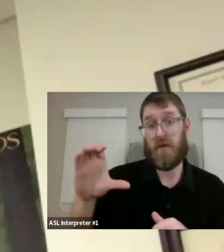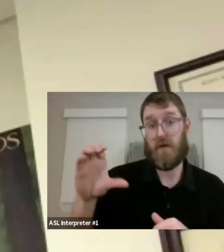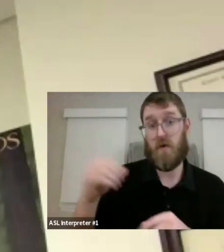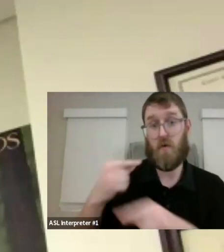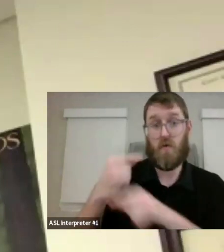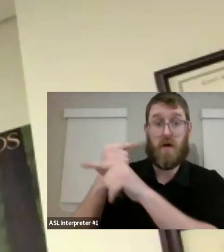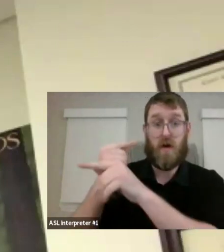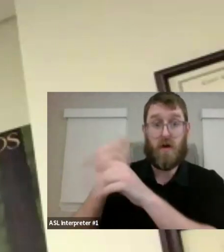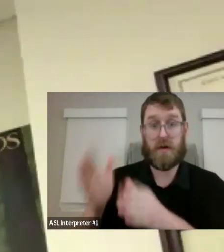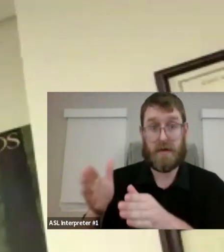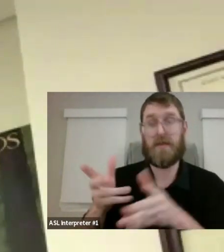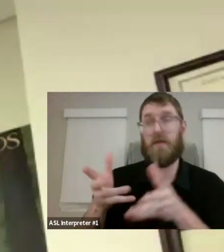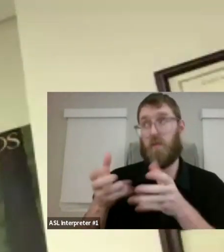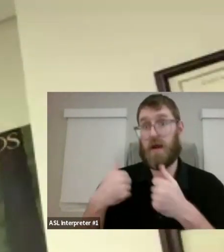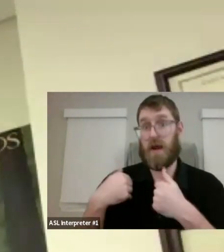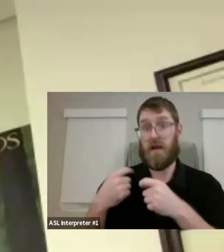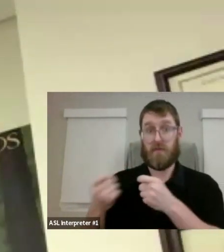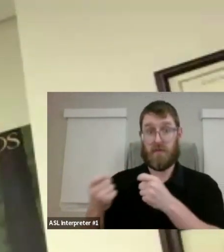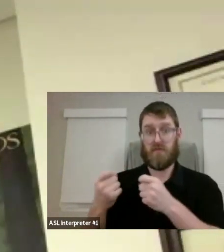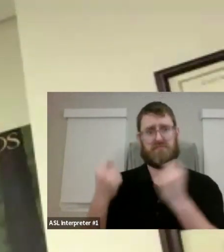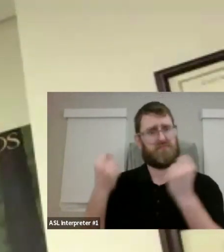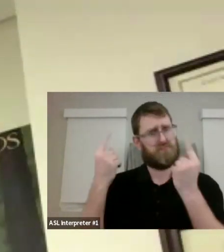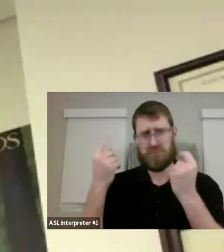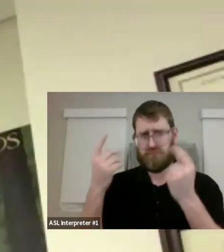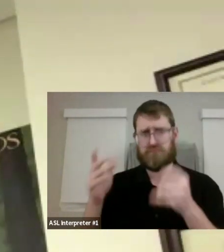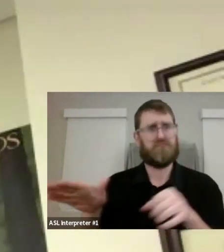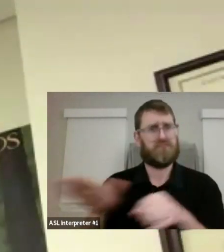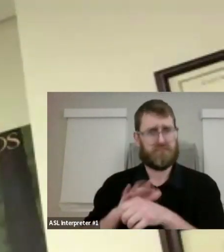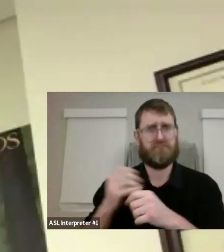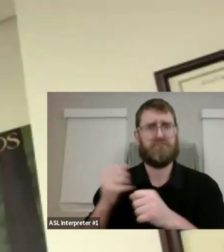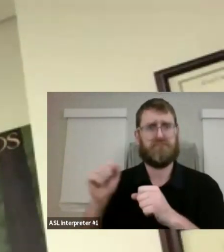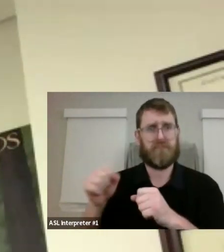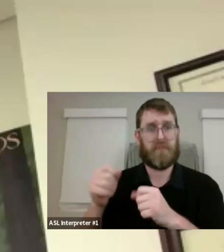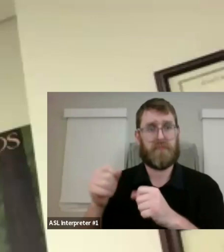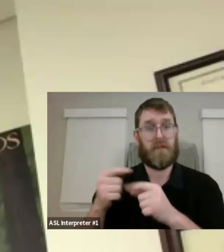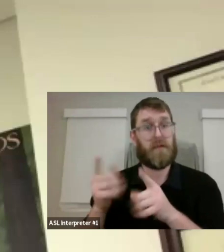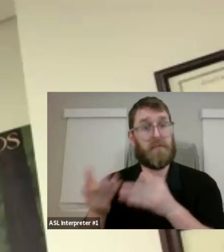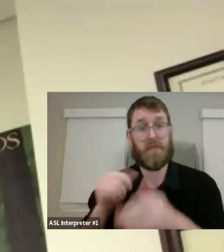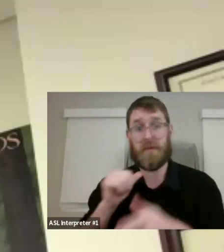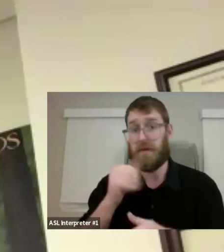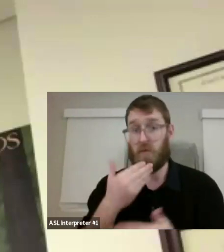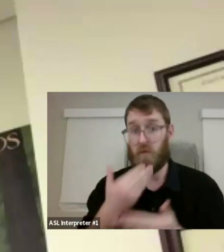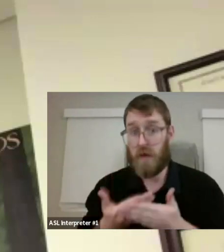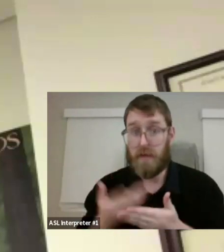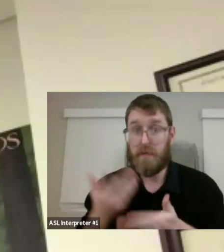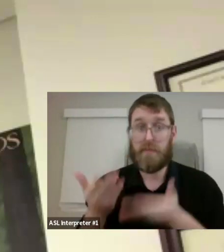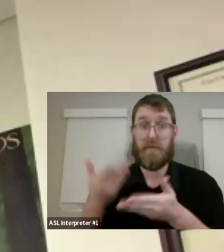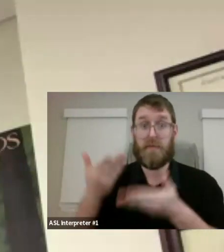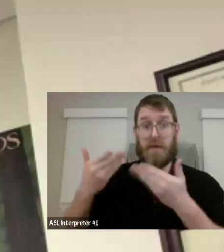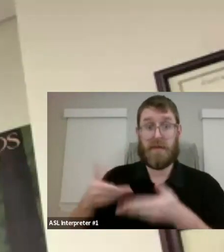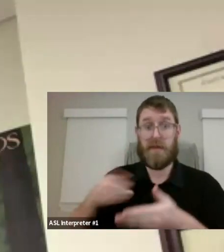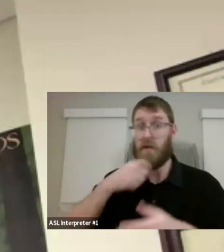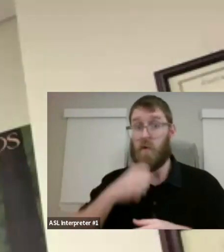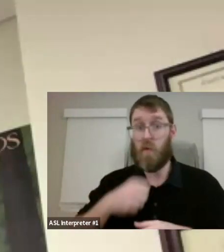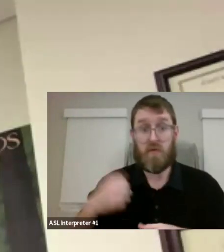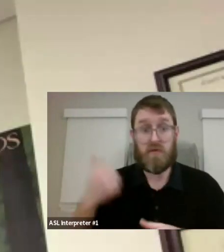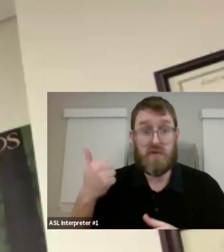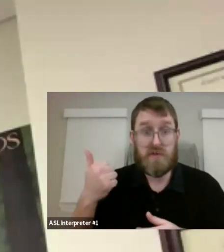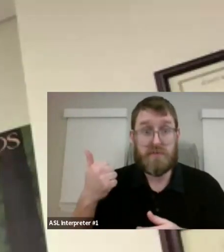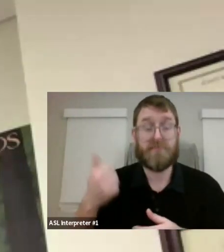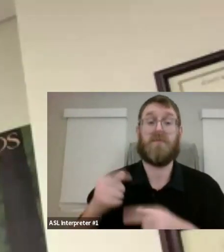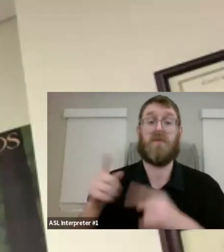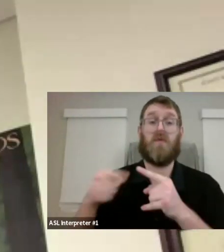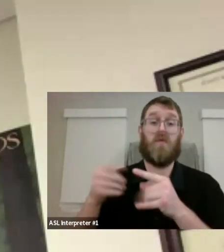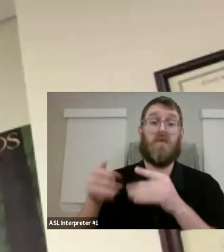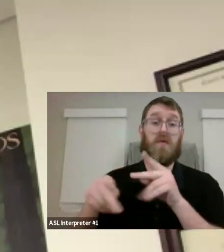They'd like to have the control. Totally understandable. But maybe they're not well, maybe they're getting older. Sometimes what people